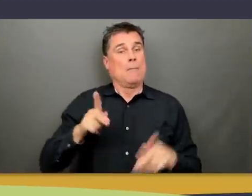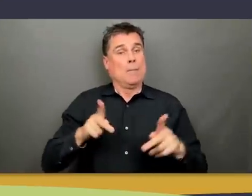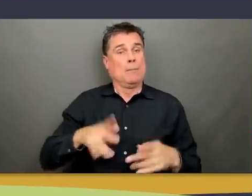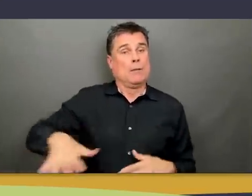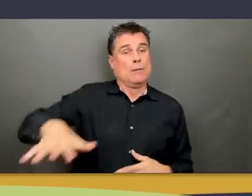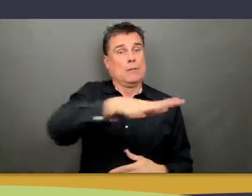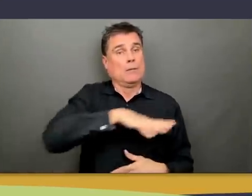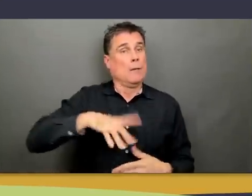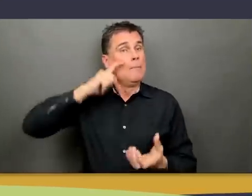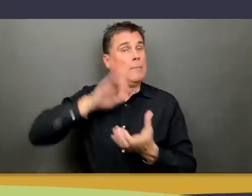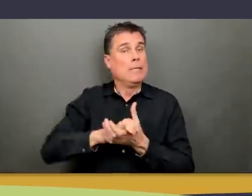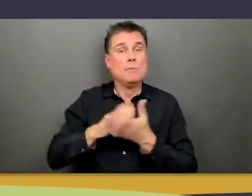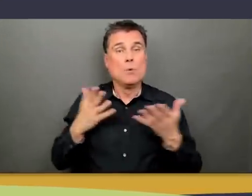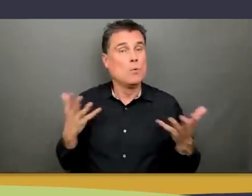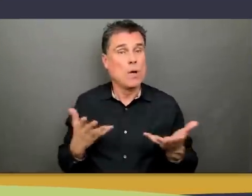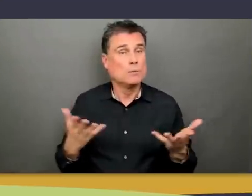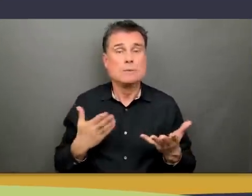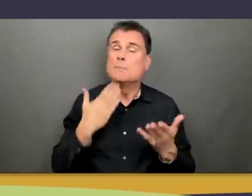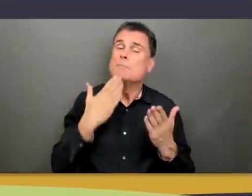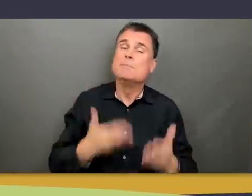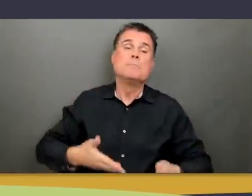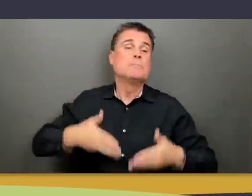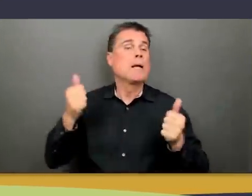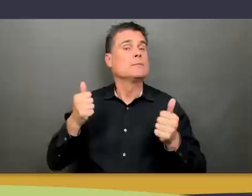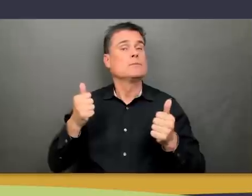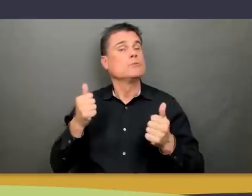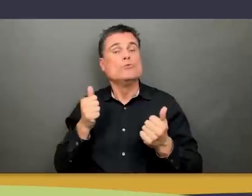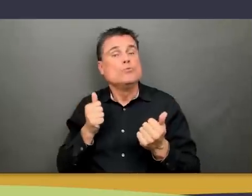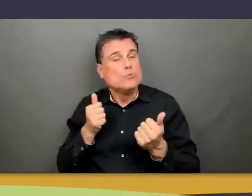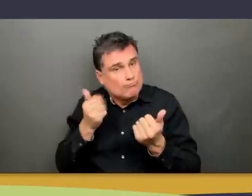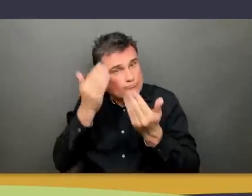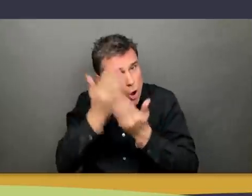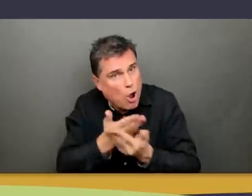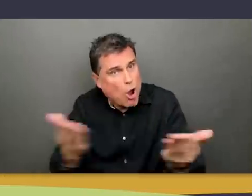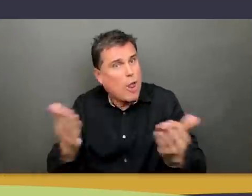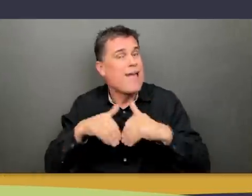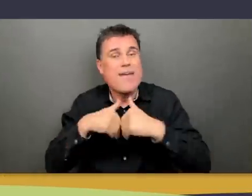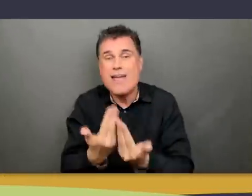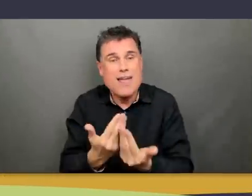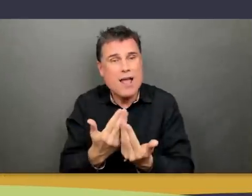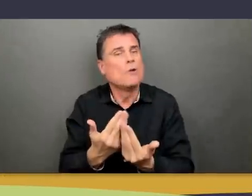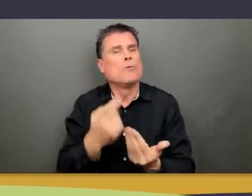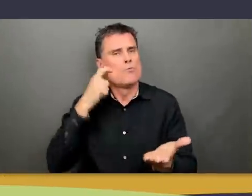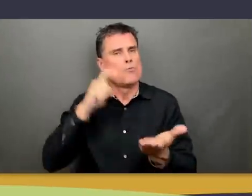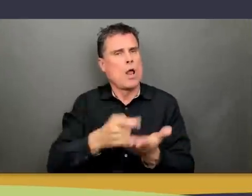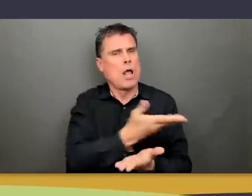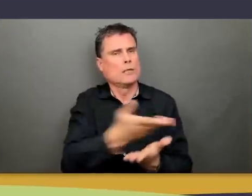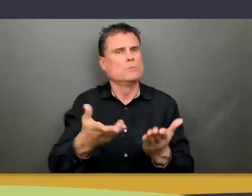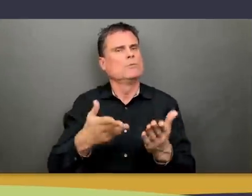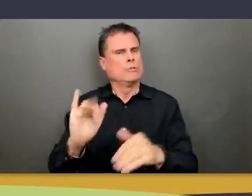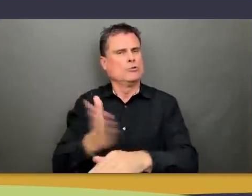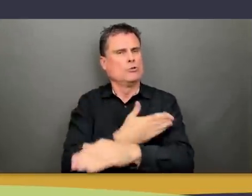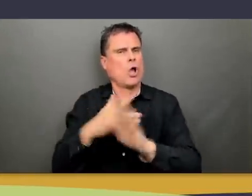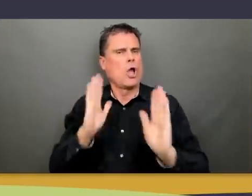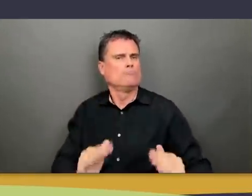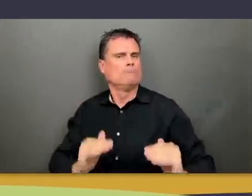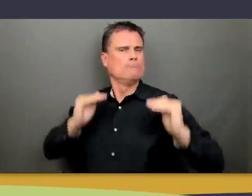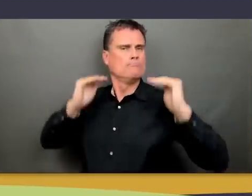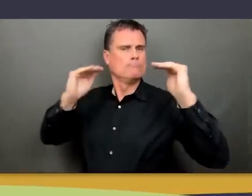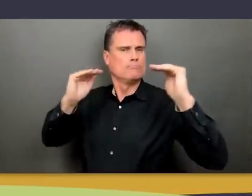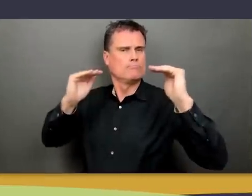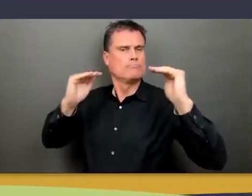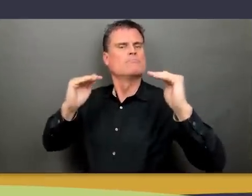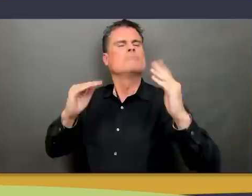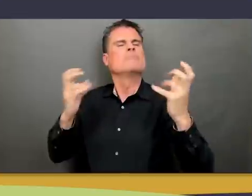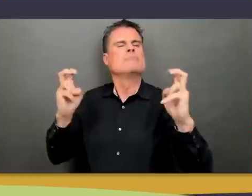you share song. And these songs aren't, this is not a performance. This is our way of prayer. And I asked